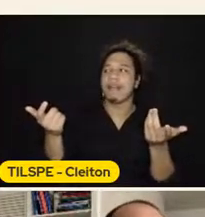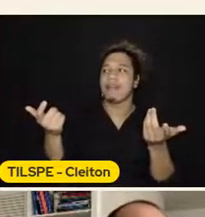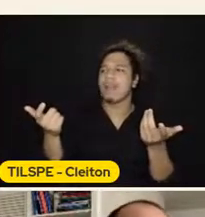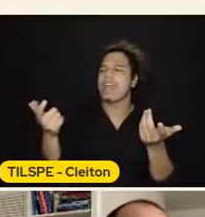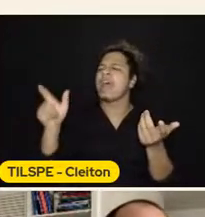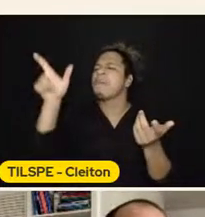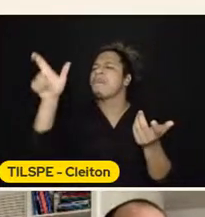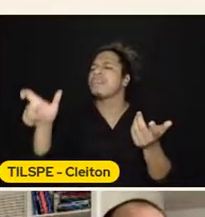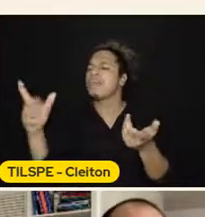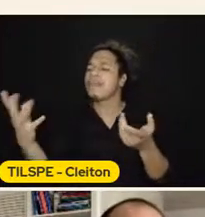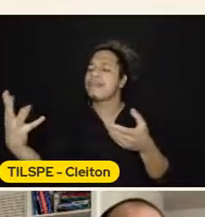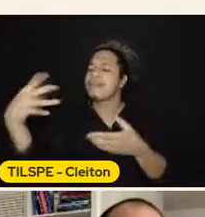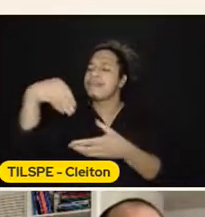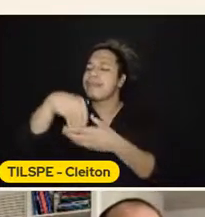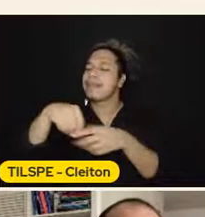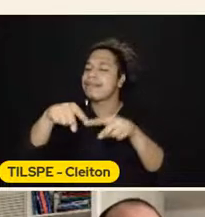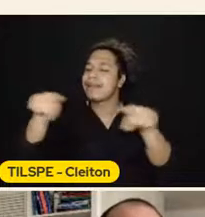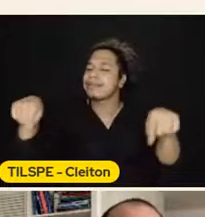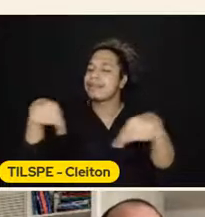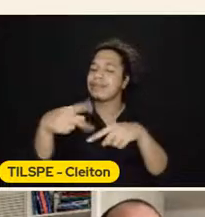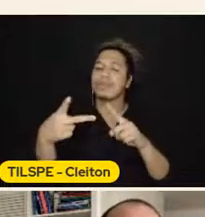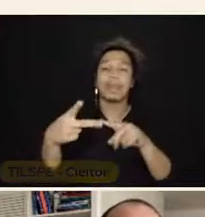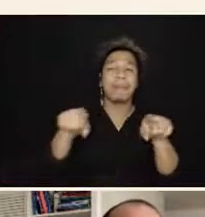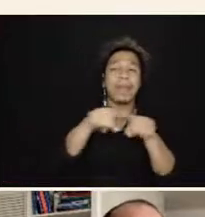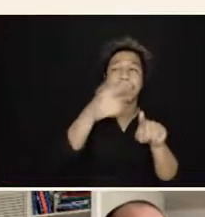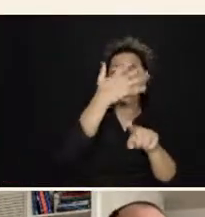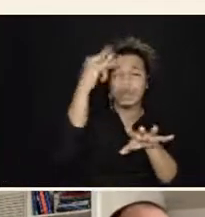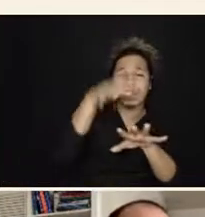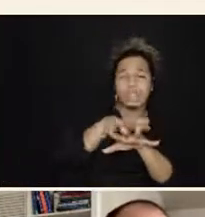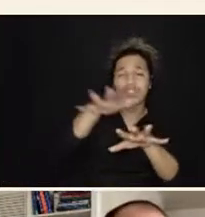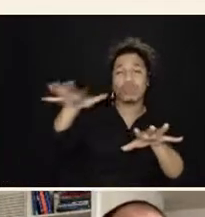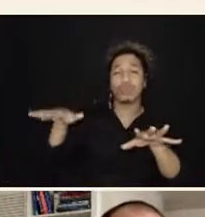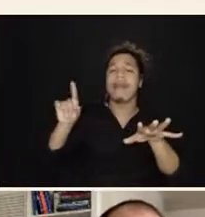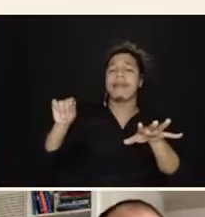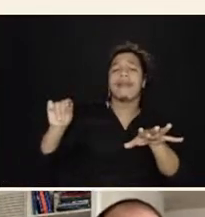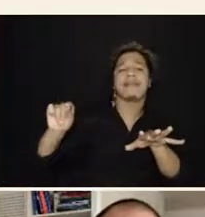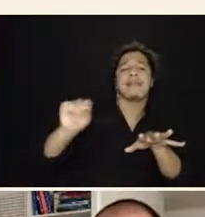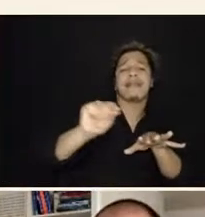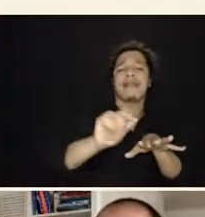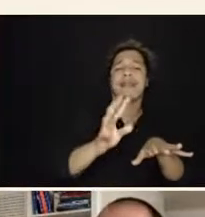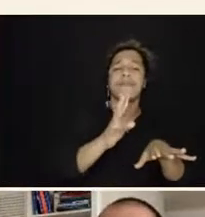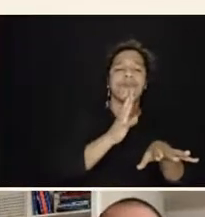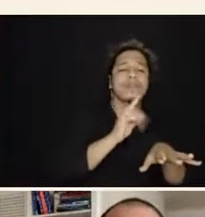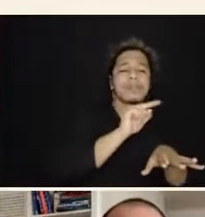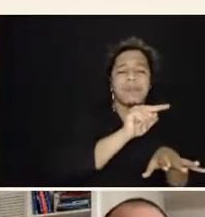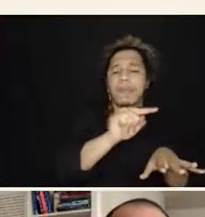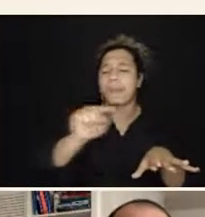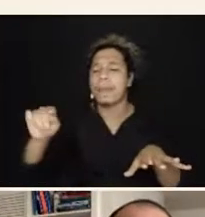Who's not included in your classrooms, and in what ways you can include these students.